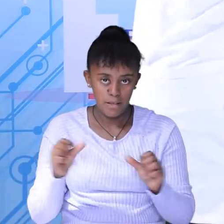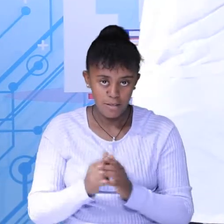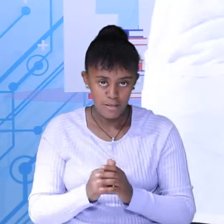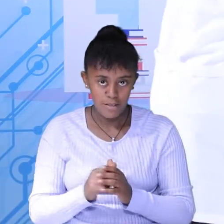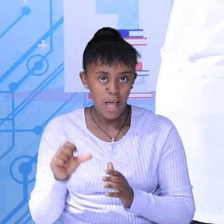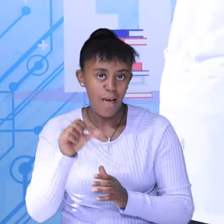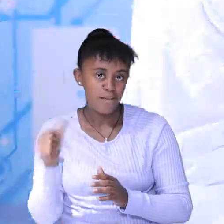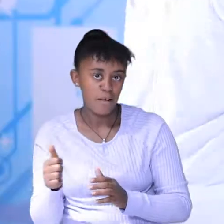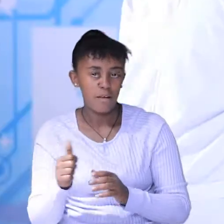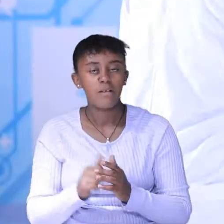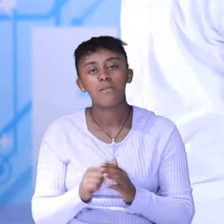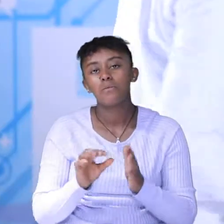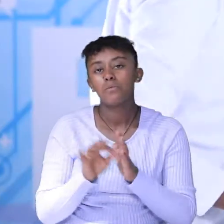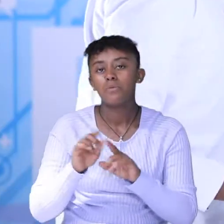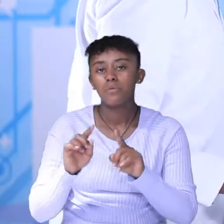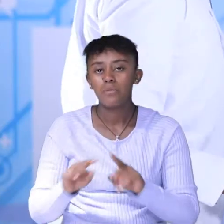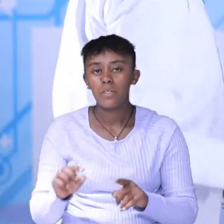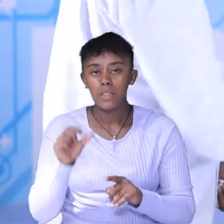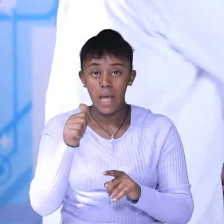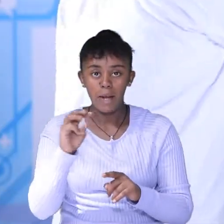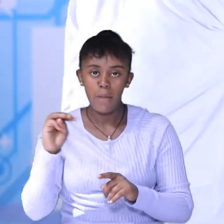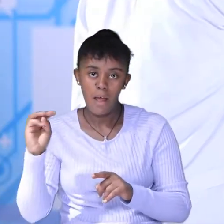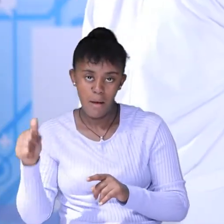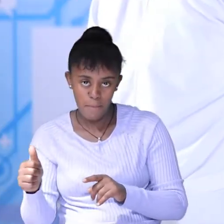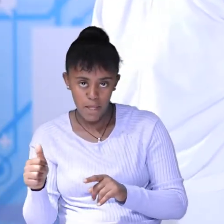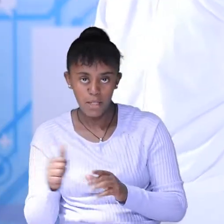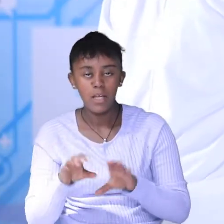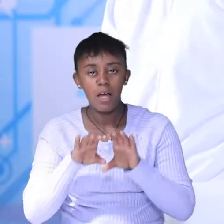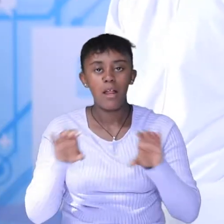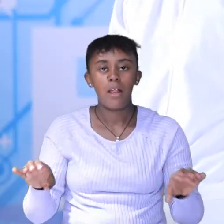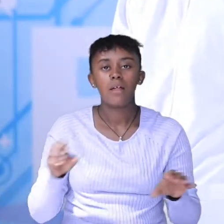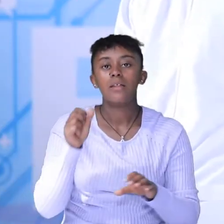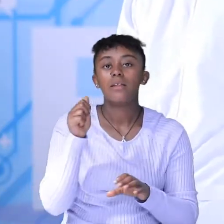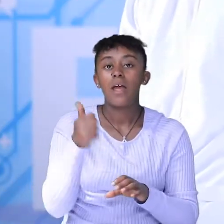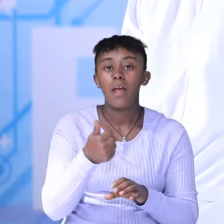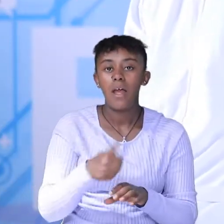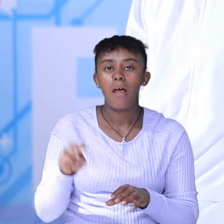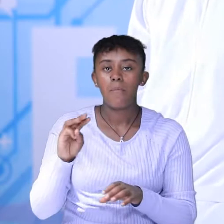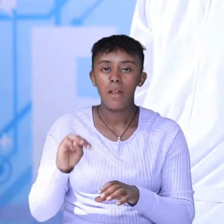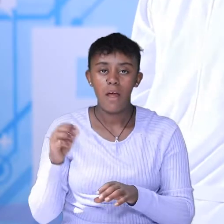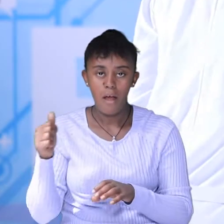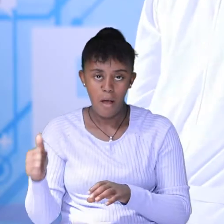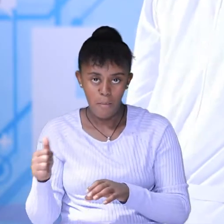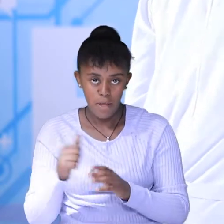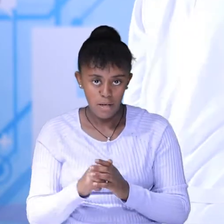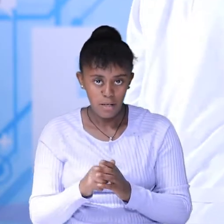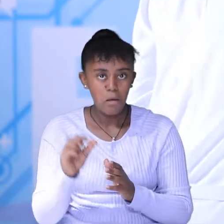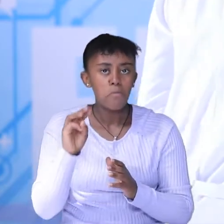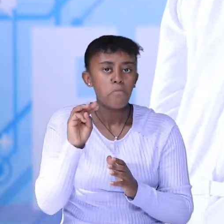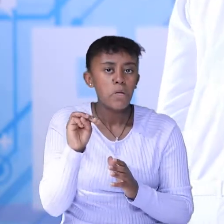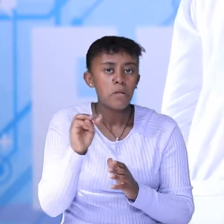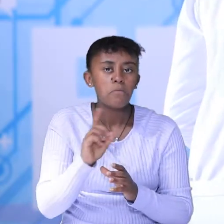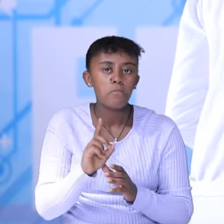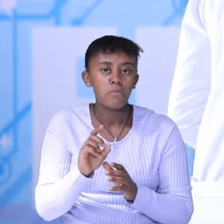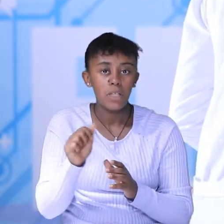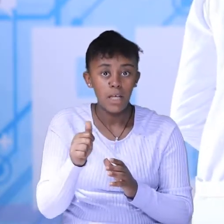other variables are 10 milliampere, the current is given to be 10 milliampere. Milli means